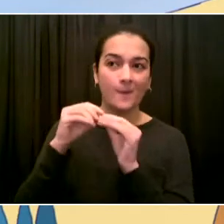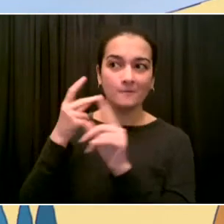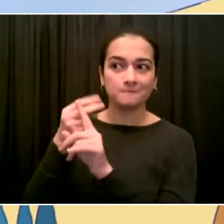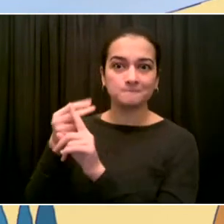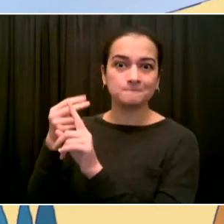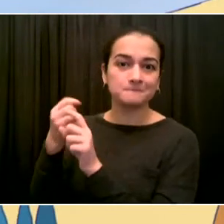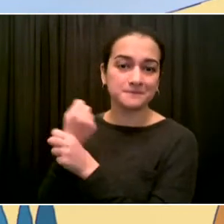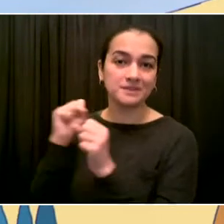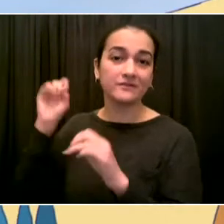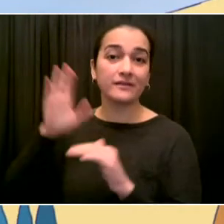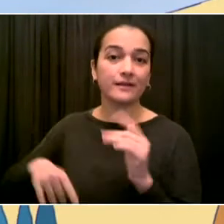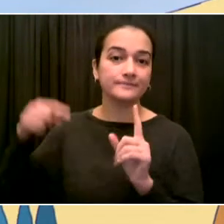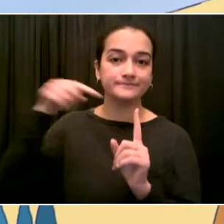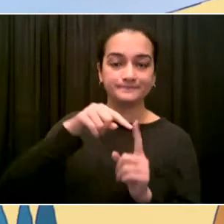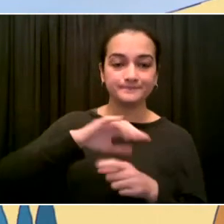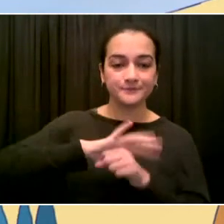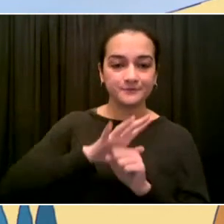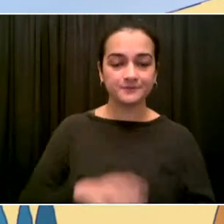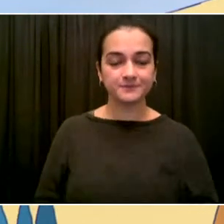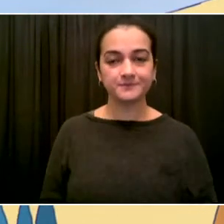end.